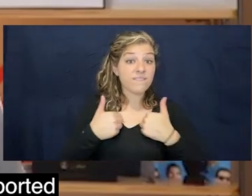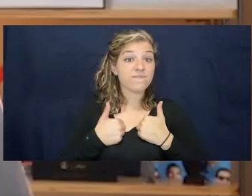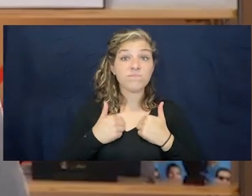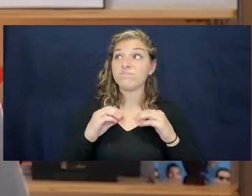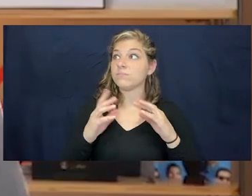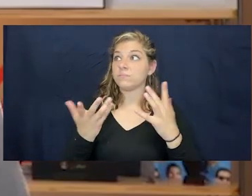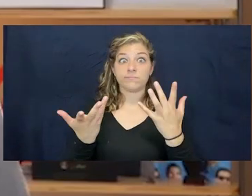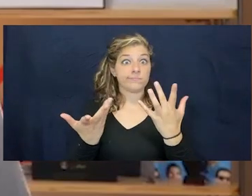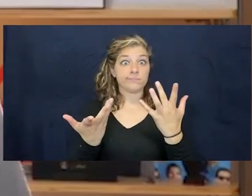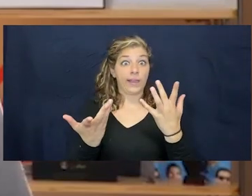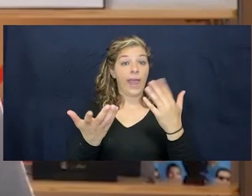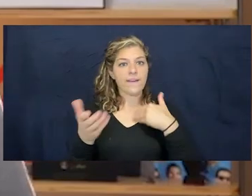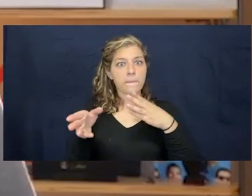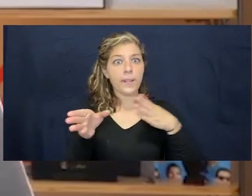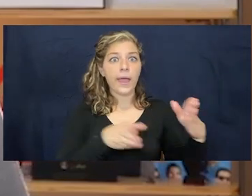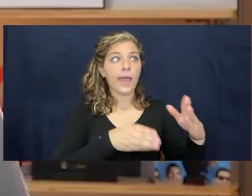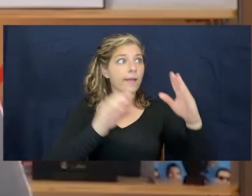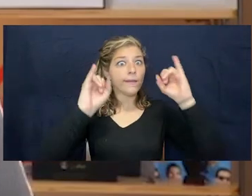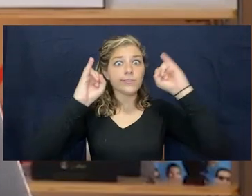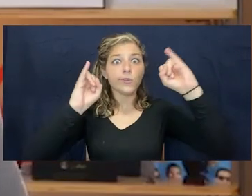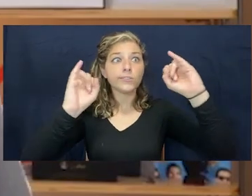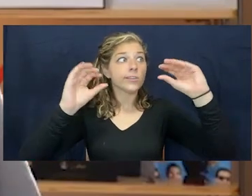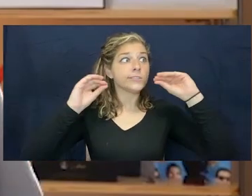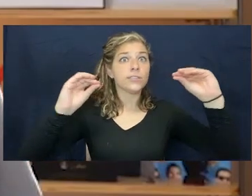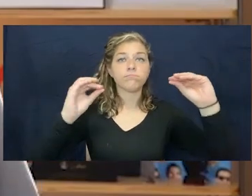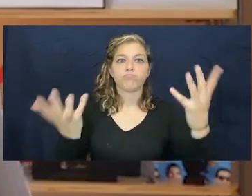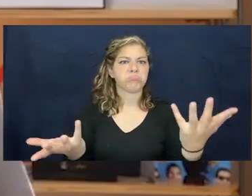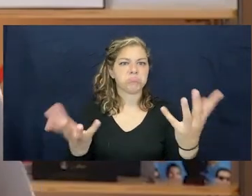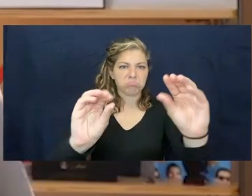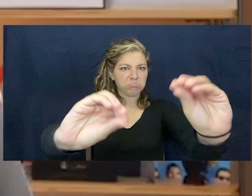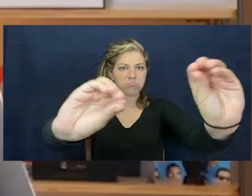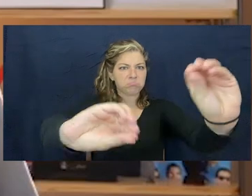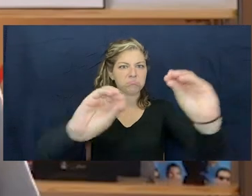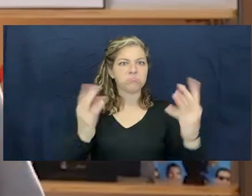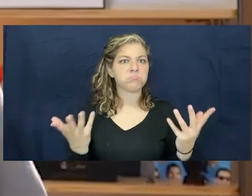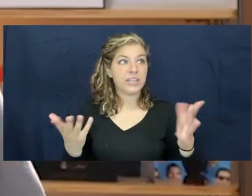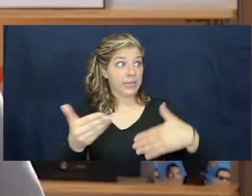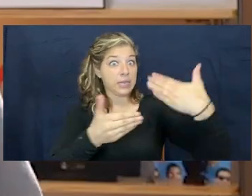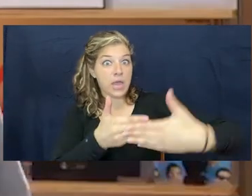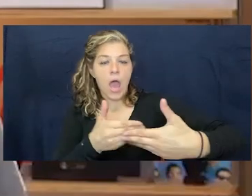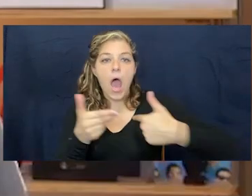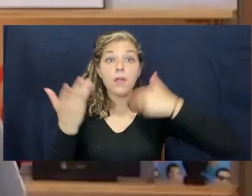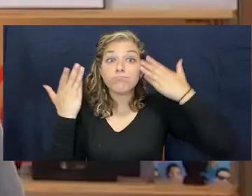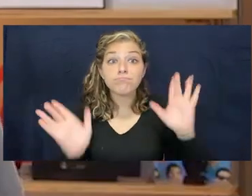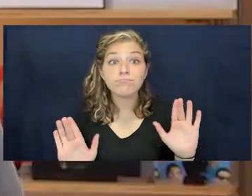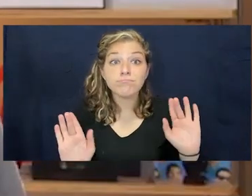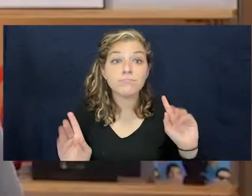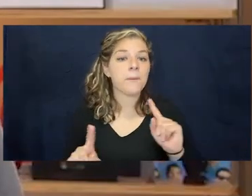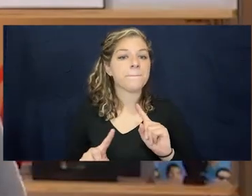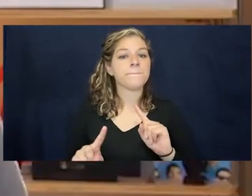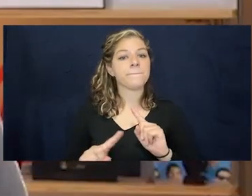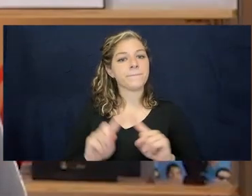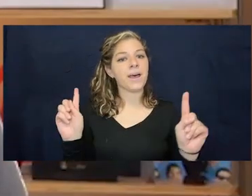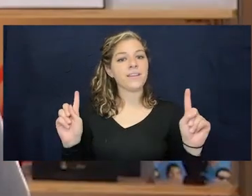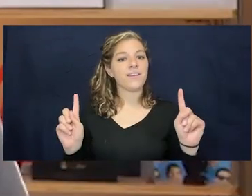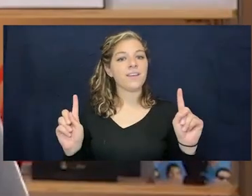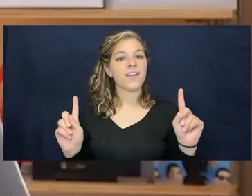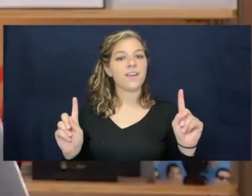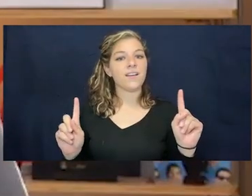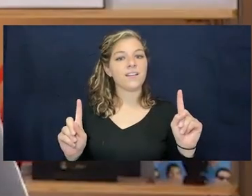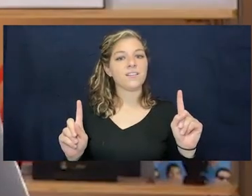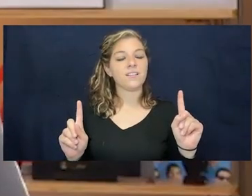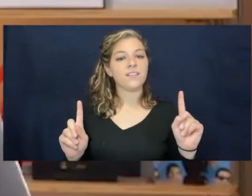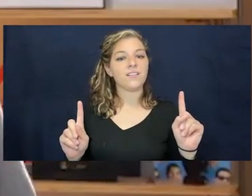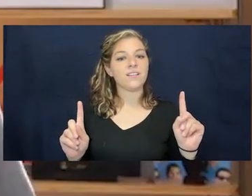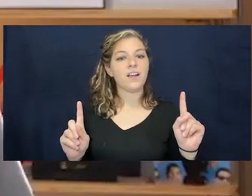history. So I'm living a life of no roadmap, no indication of kind of what is going to